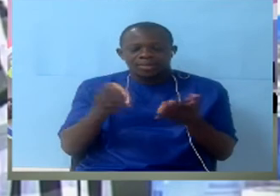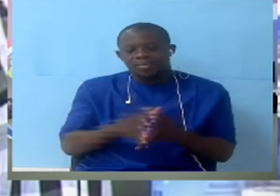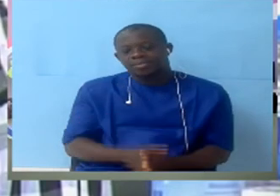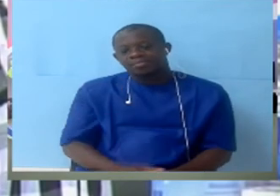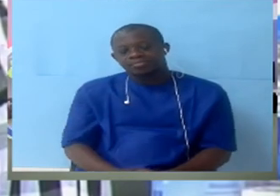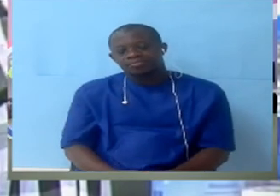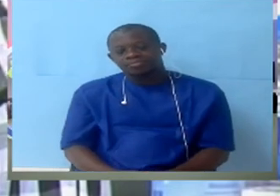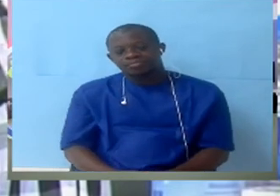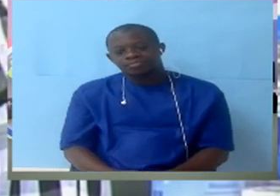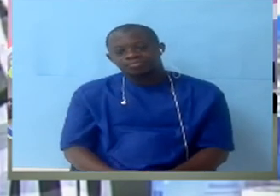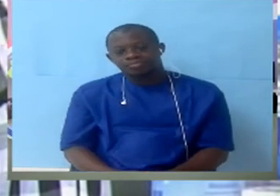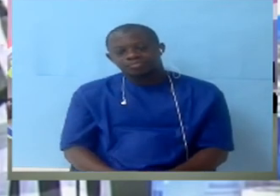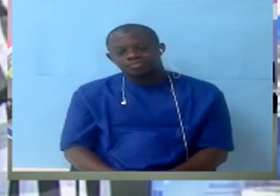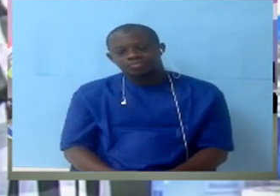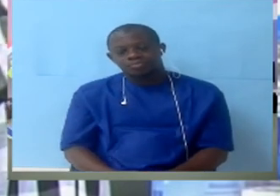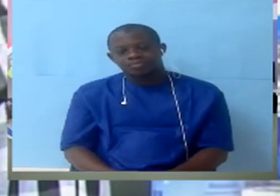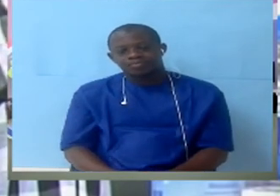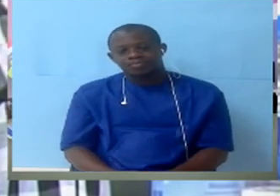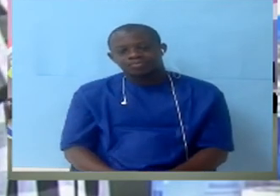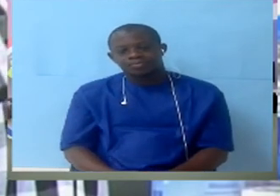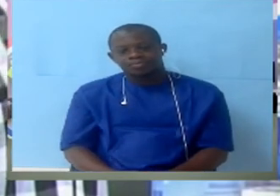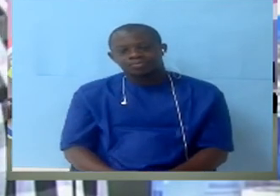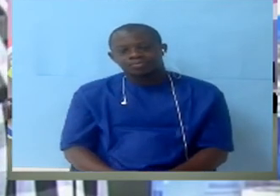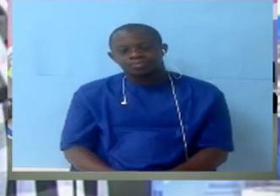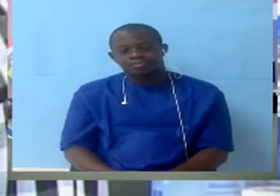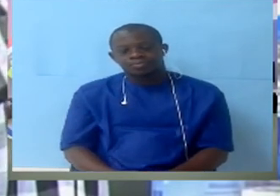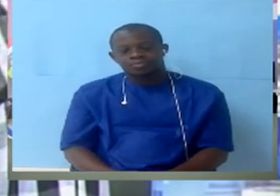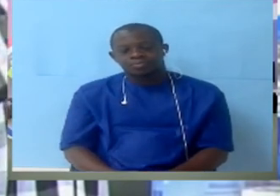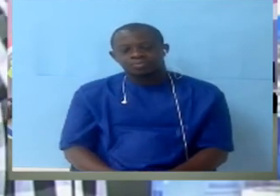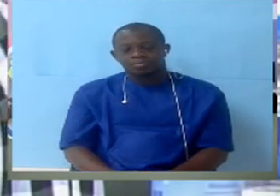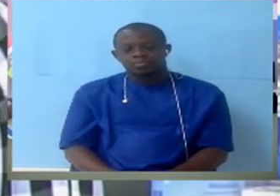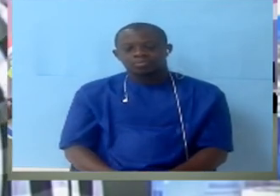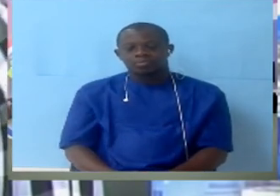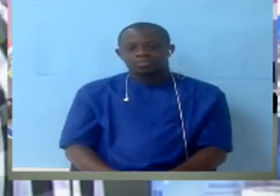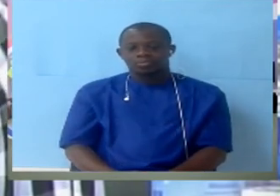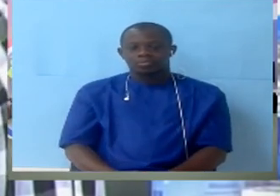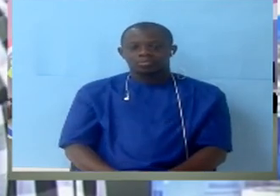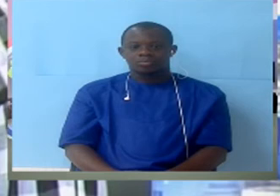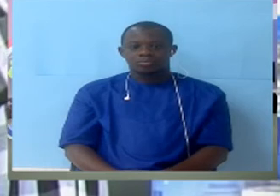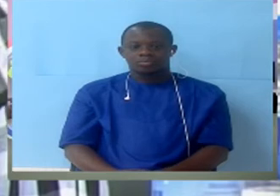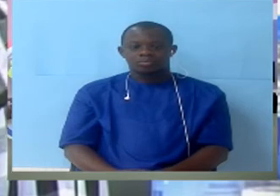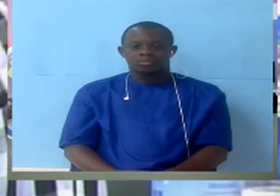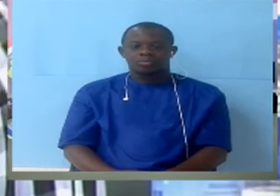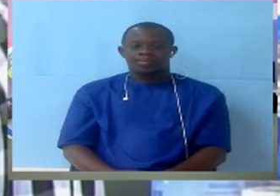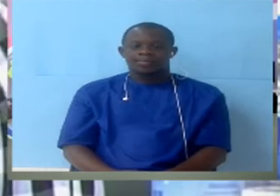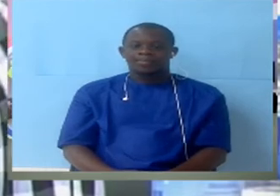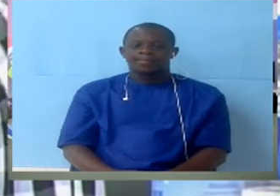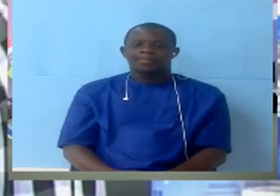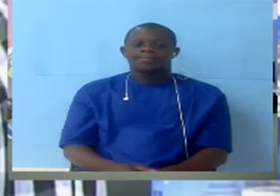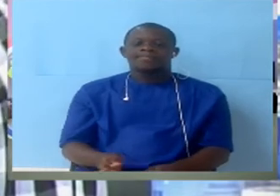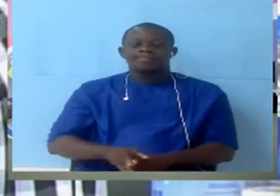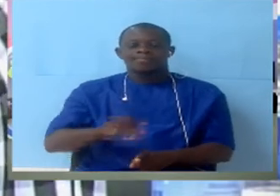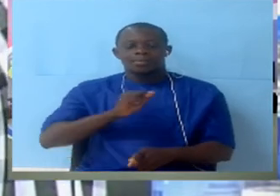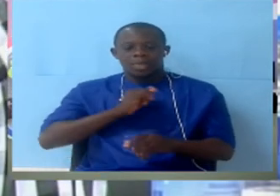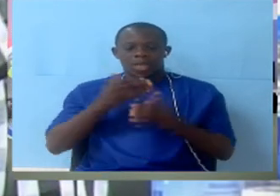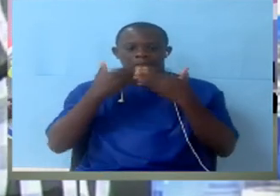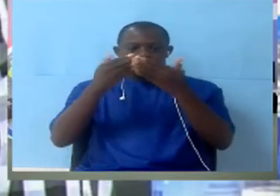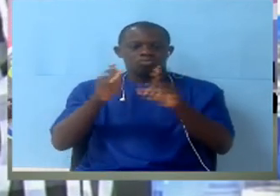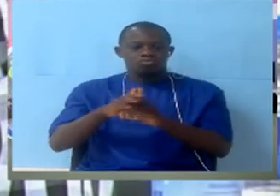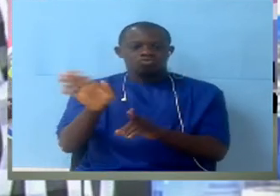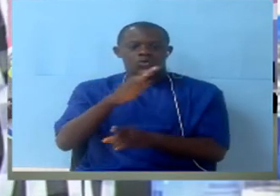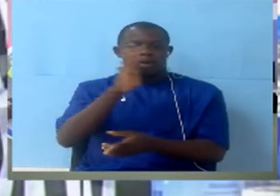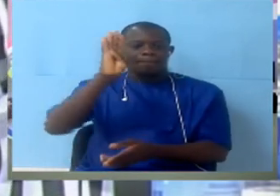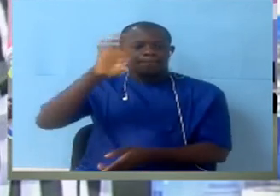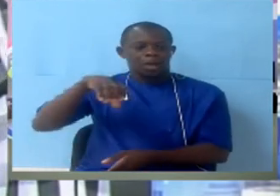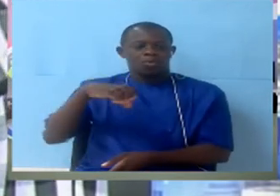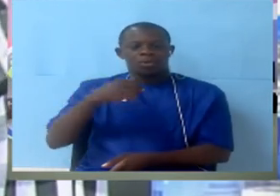sawi manta. Because ito from ikongata damen all the way to Bakau. Ngoko yonti tano. They told me to go all the way to Bakau.